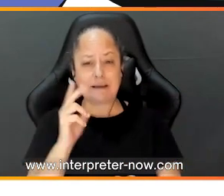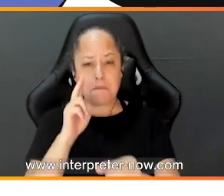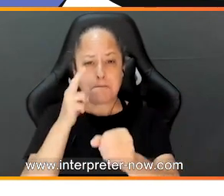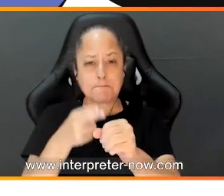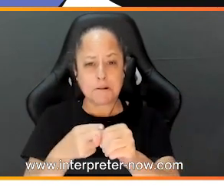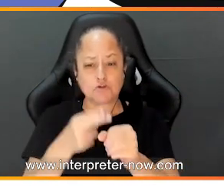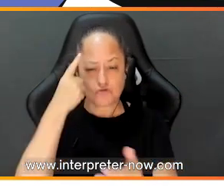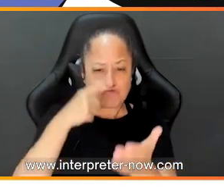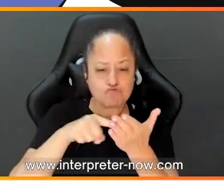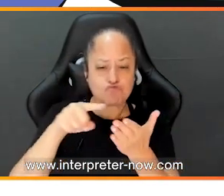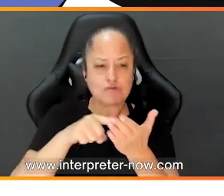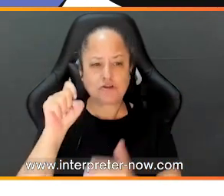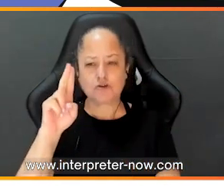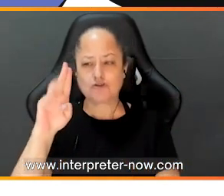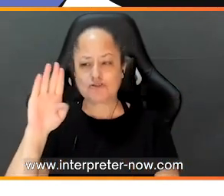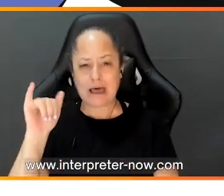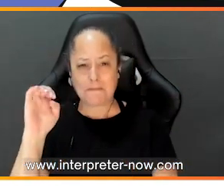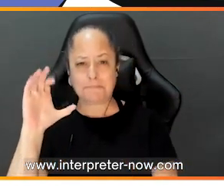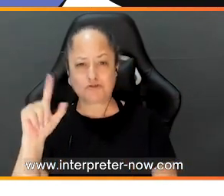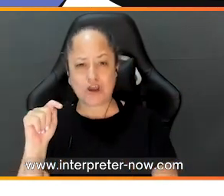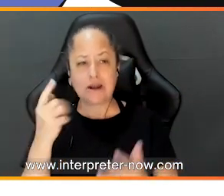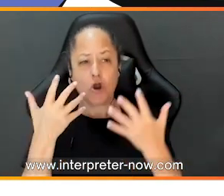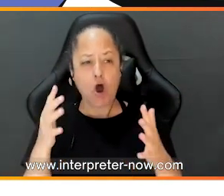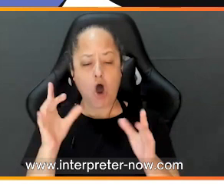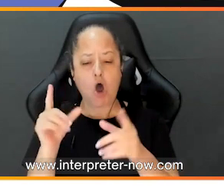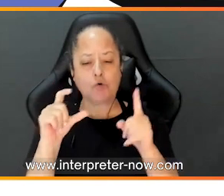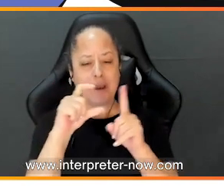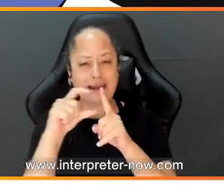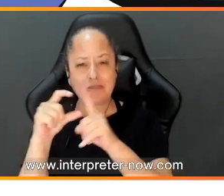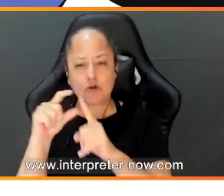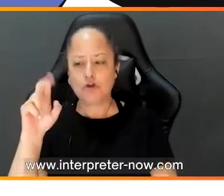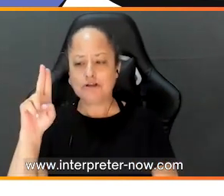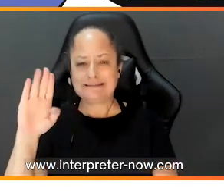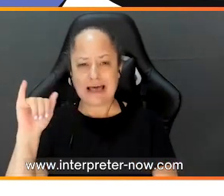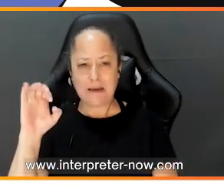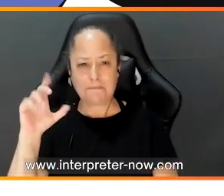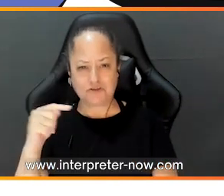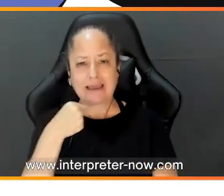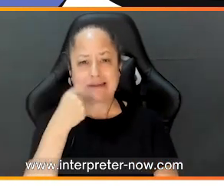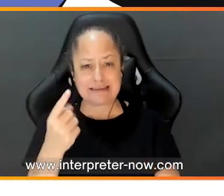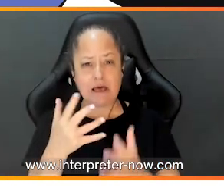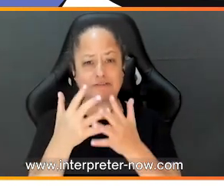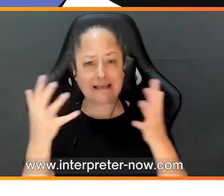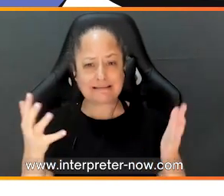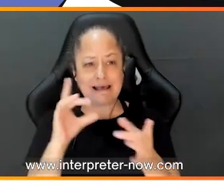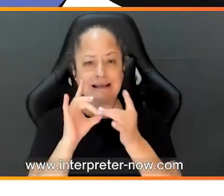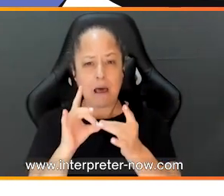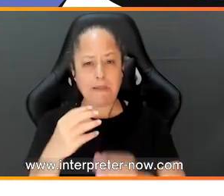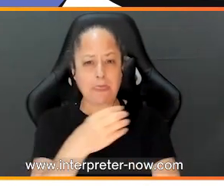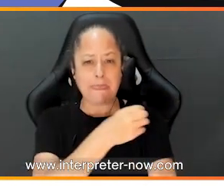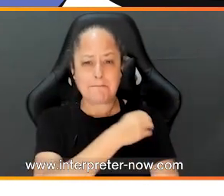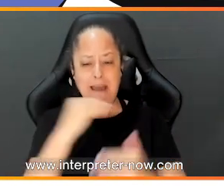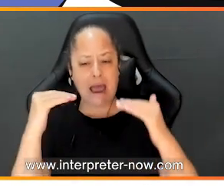And when we start to think of, okay, well, the wording has evolved and people call those who participate in research,